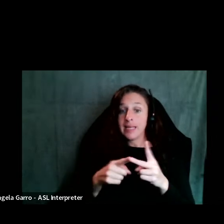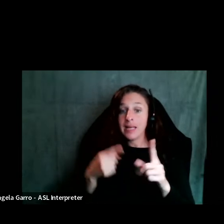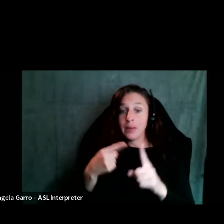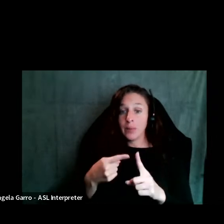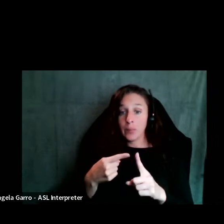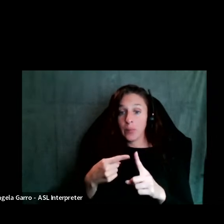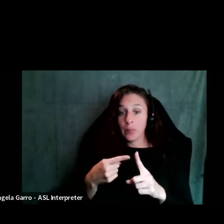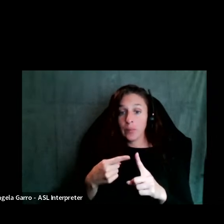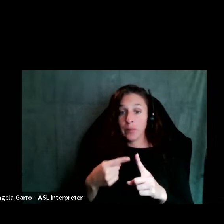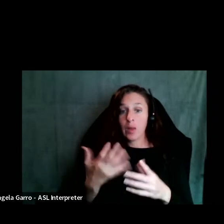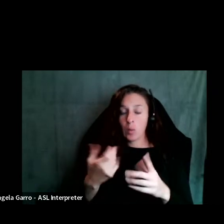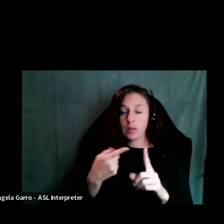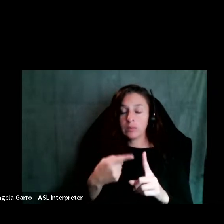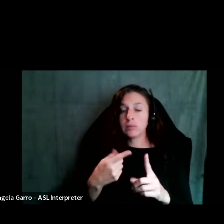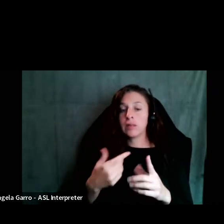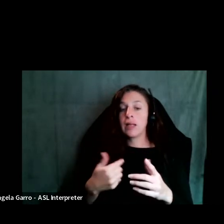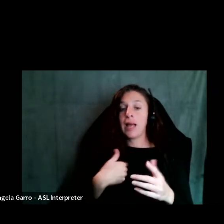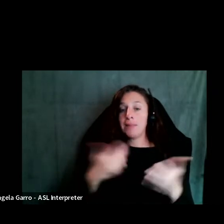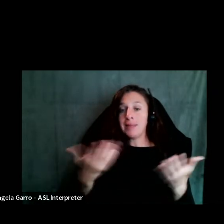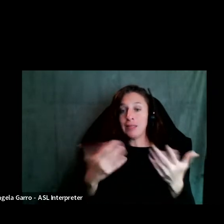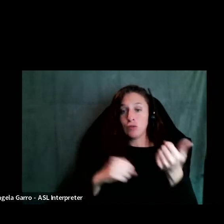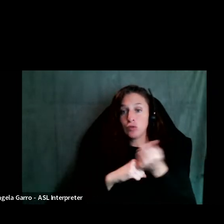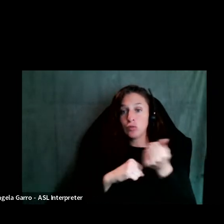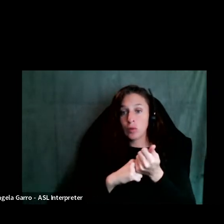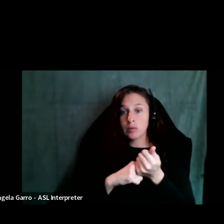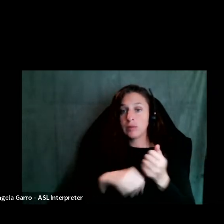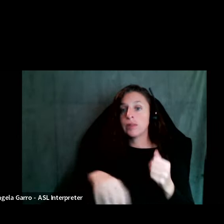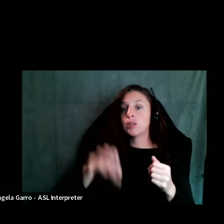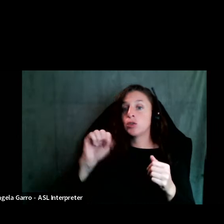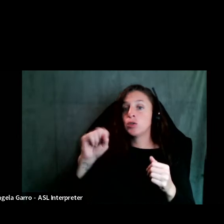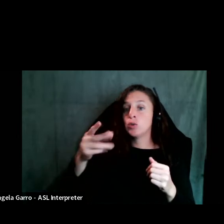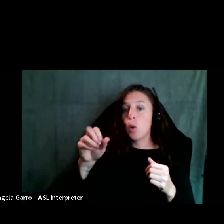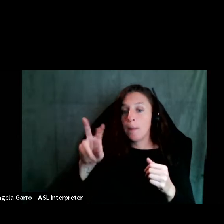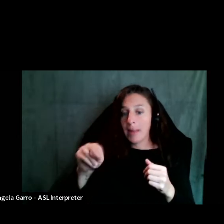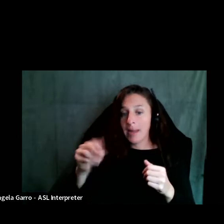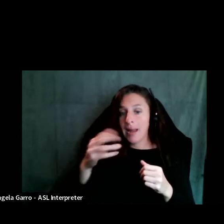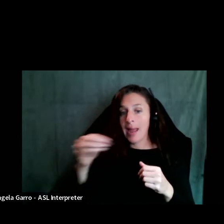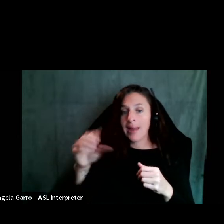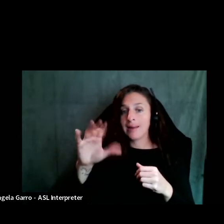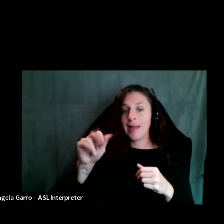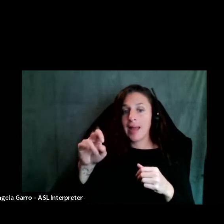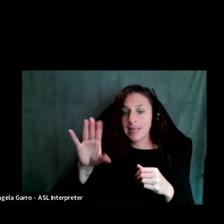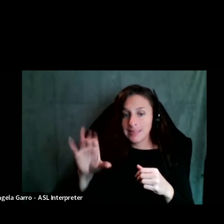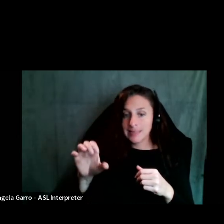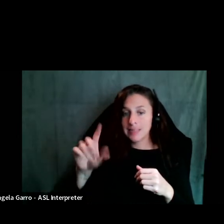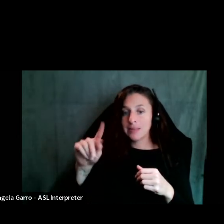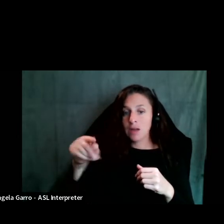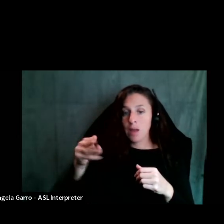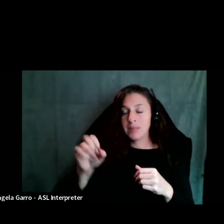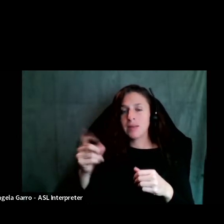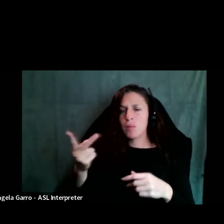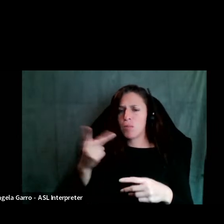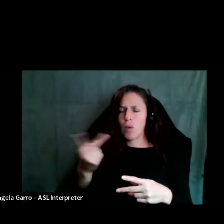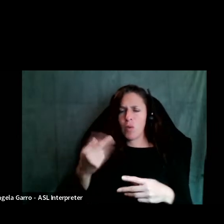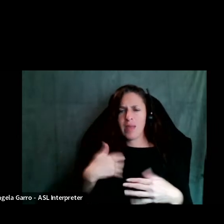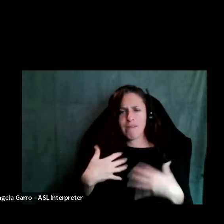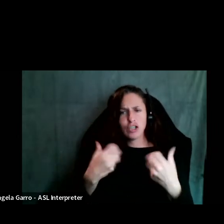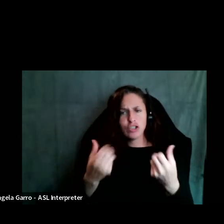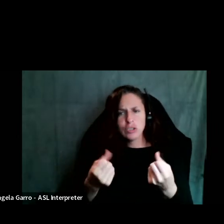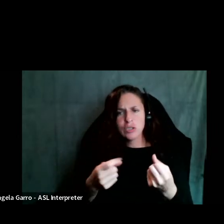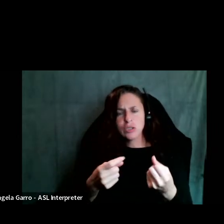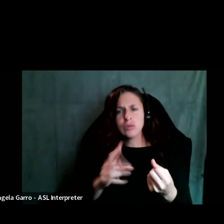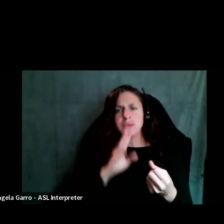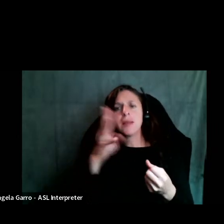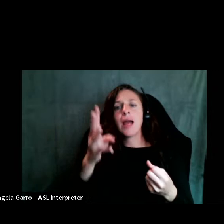to make a point is I'm here to support Samia Shoman and Candace Thomas, who have the courage to speak up and are braver than